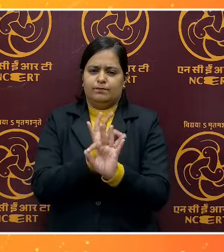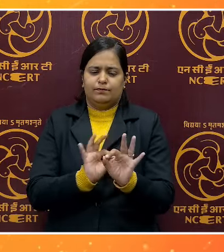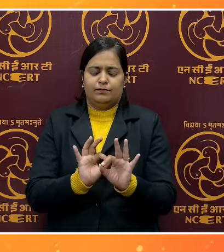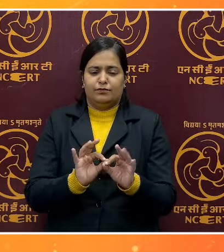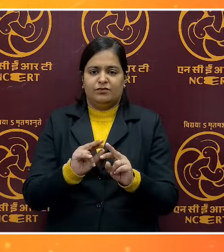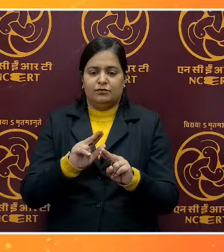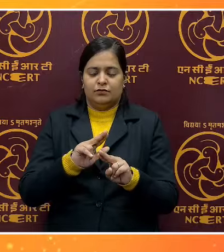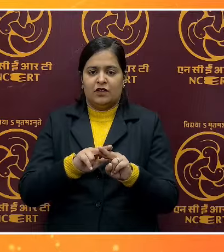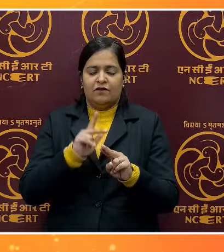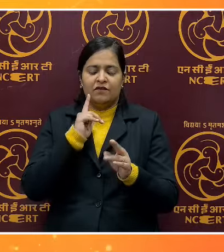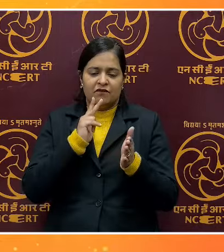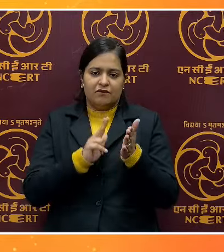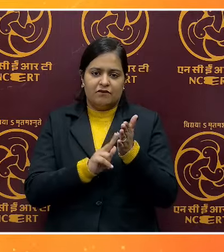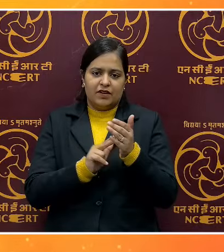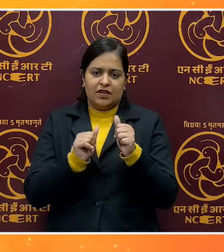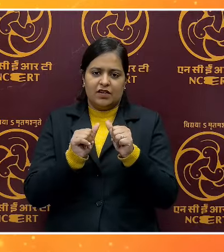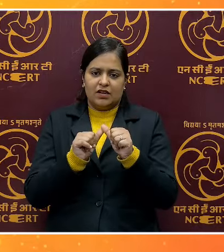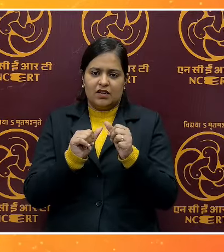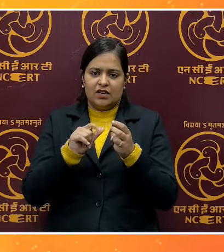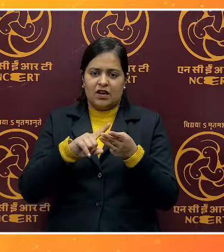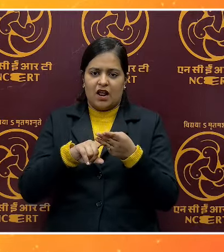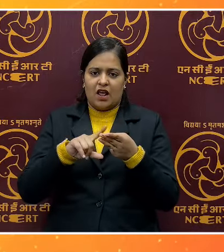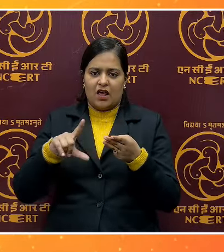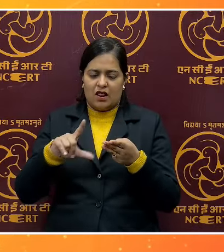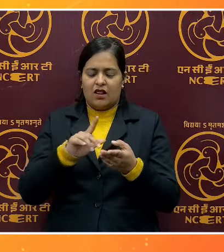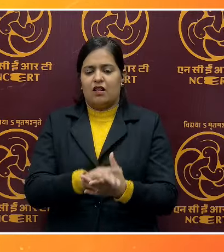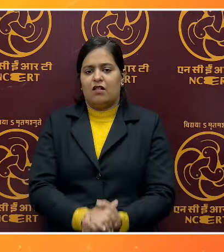Tri is numeral prefix here.